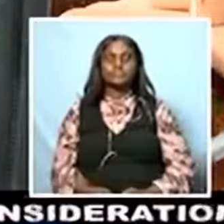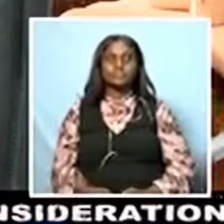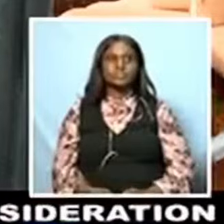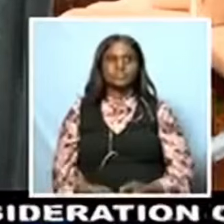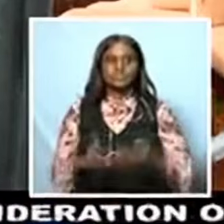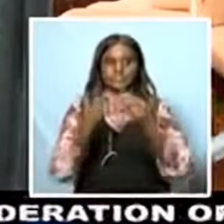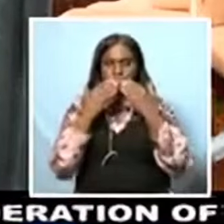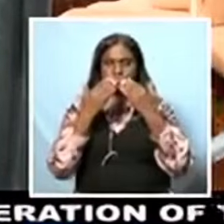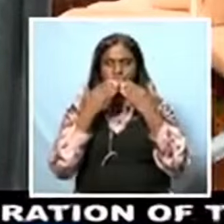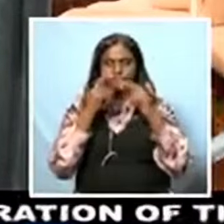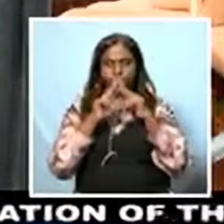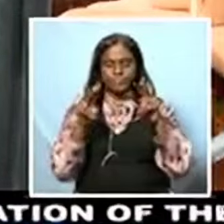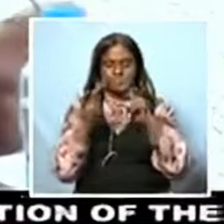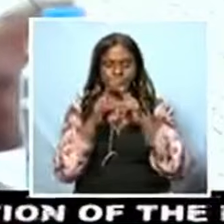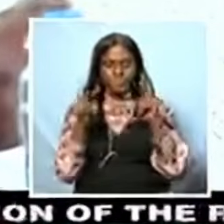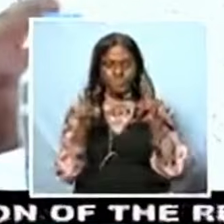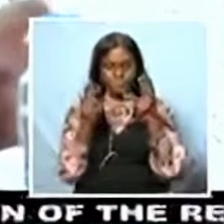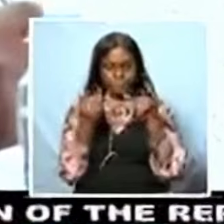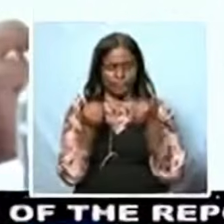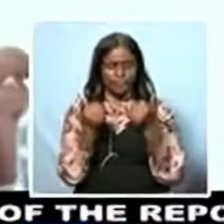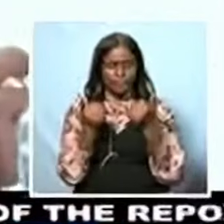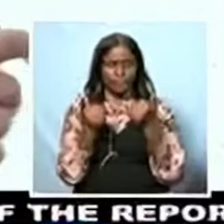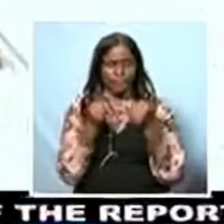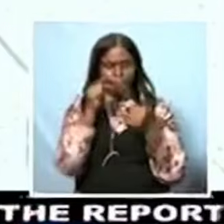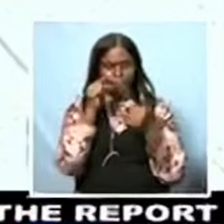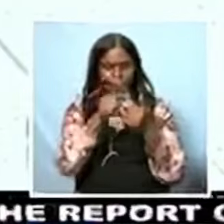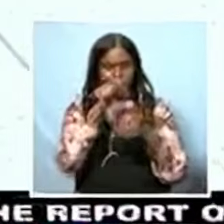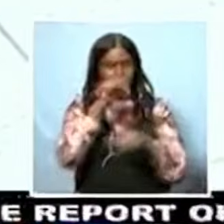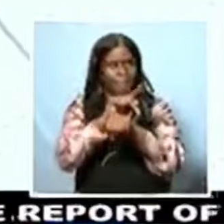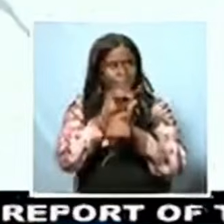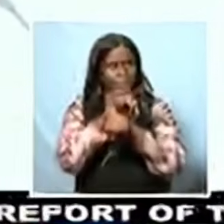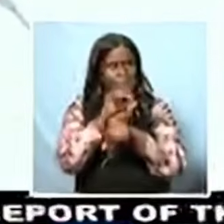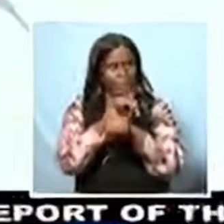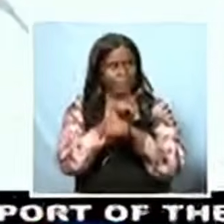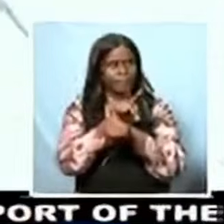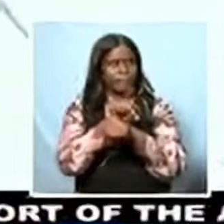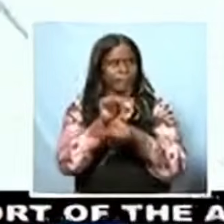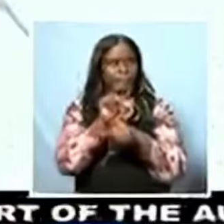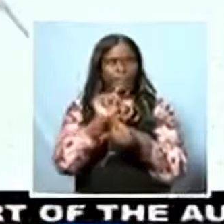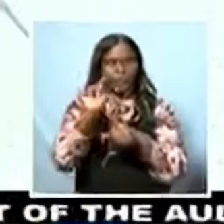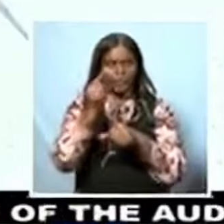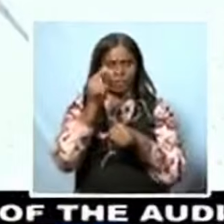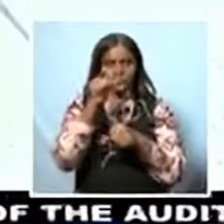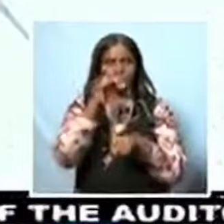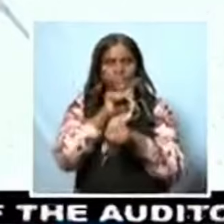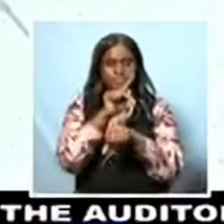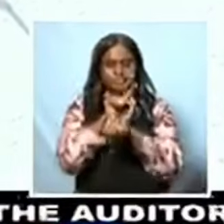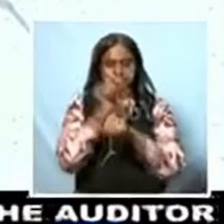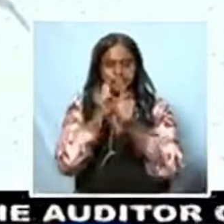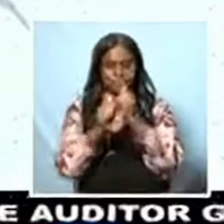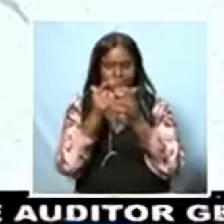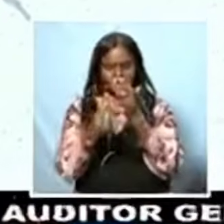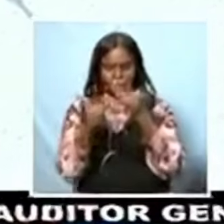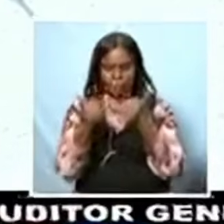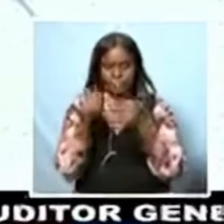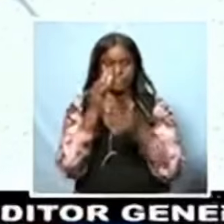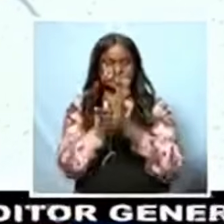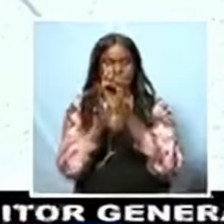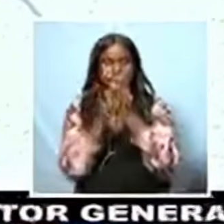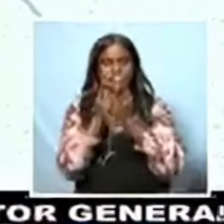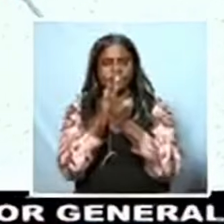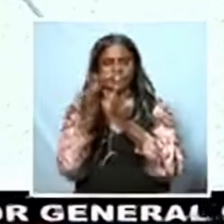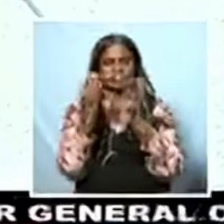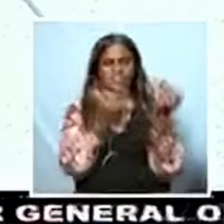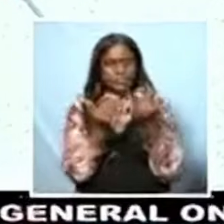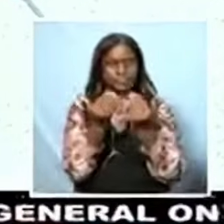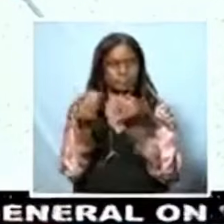Thank you, Chair. So this project is a phased project, which is a construction of a bus